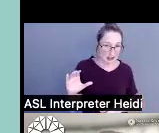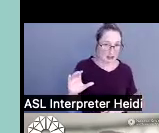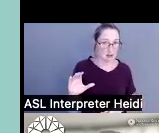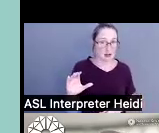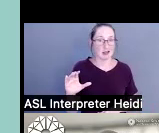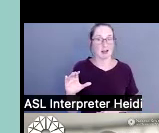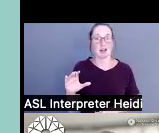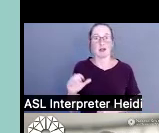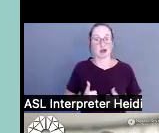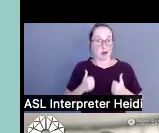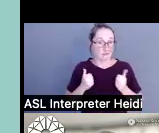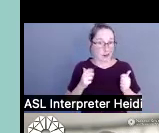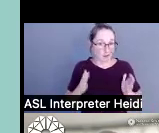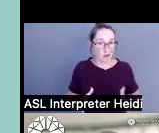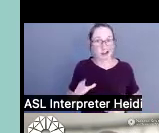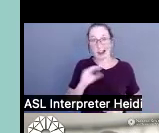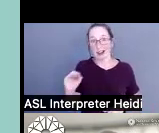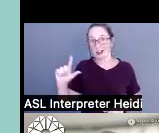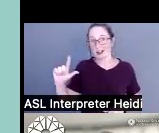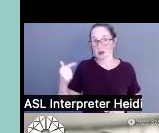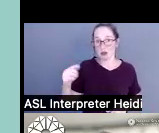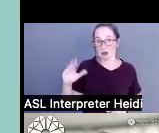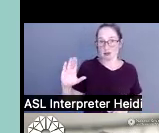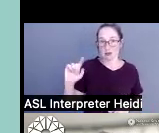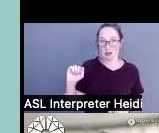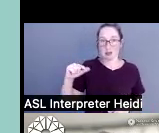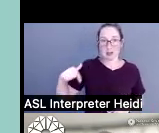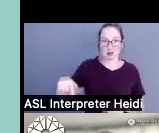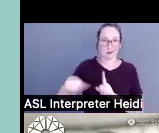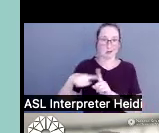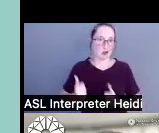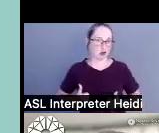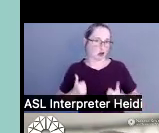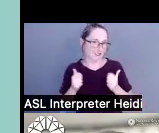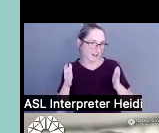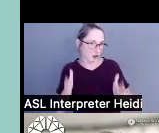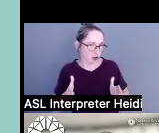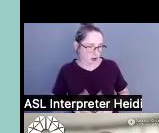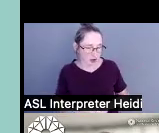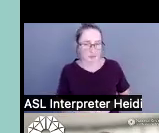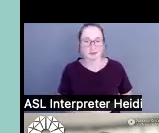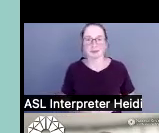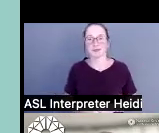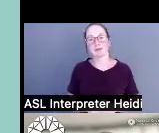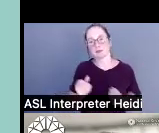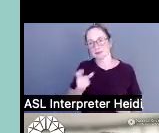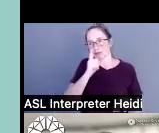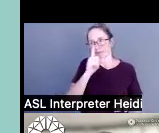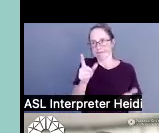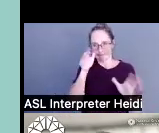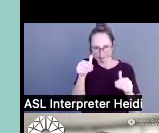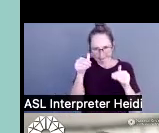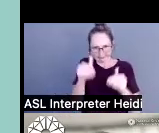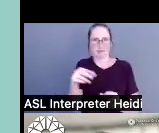color survivors, and lesbian, gay, bisexual, transgender, and queer survivors, and really centering